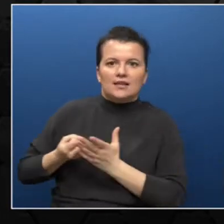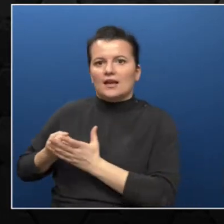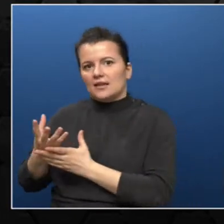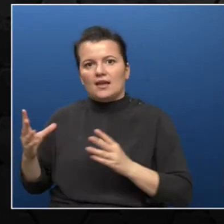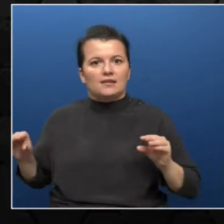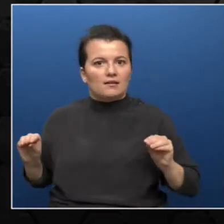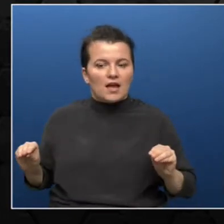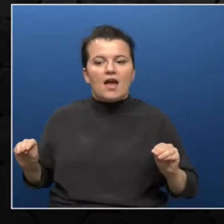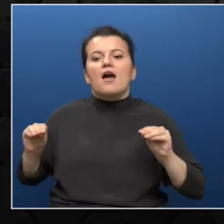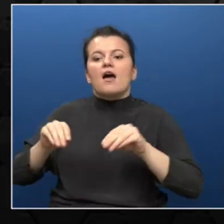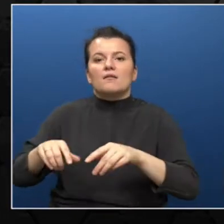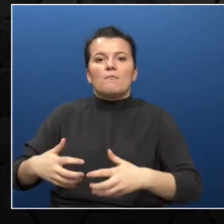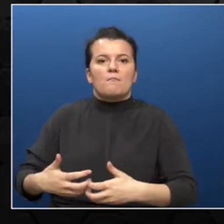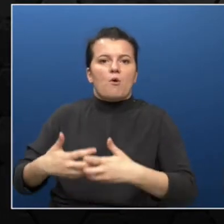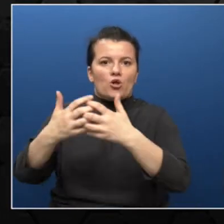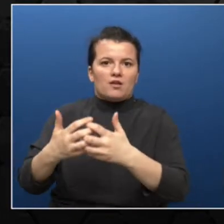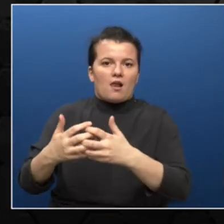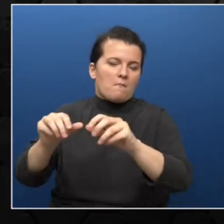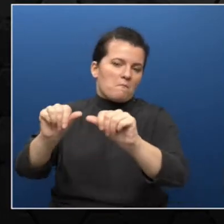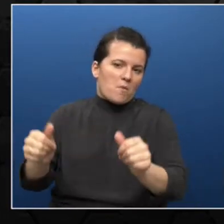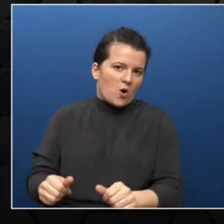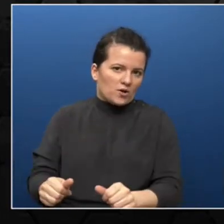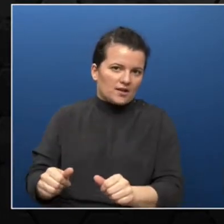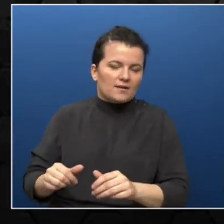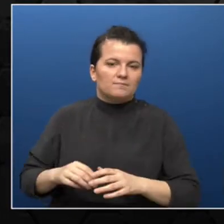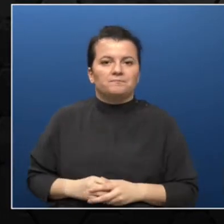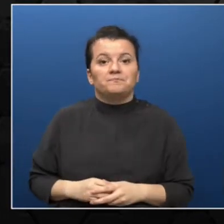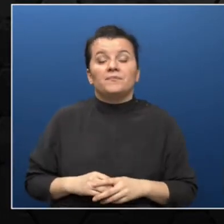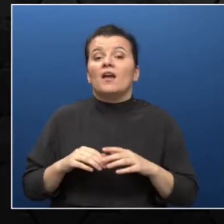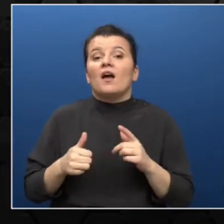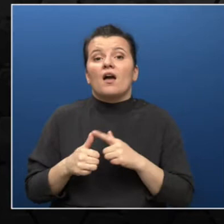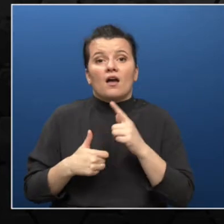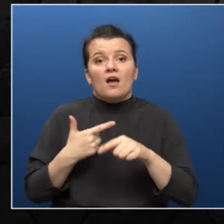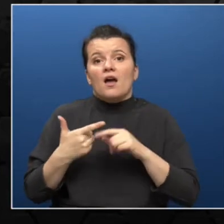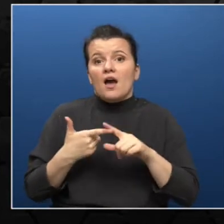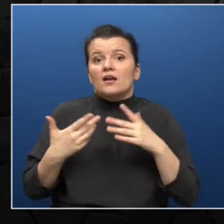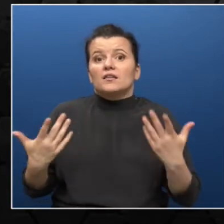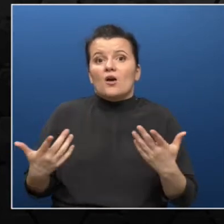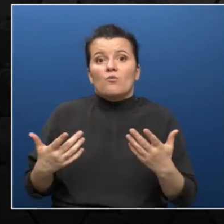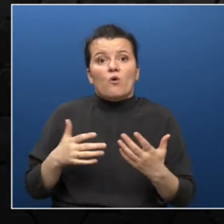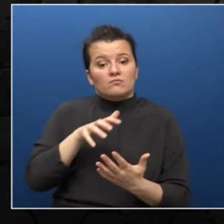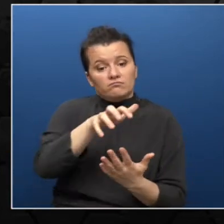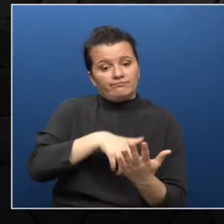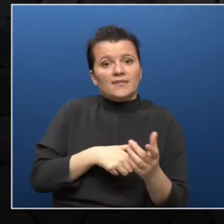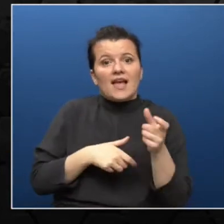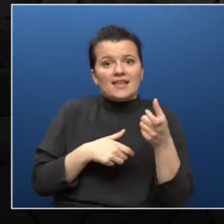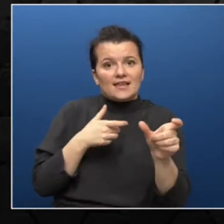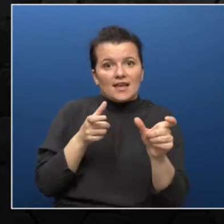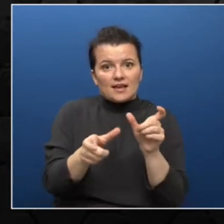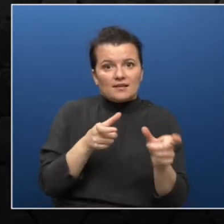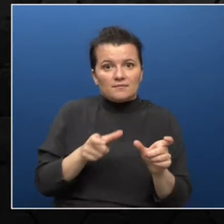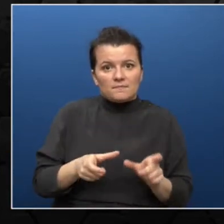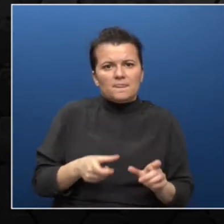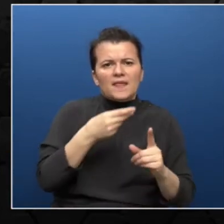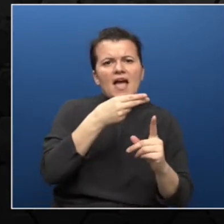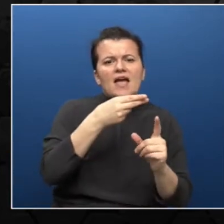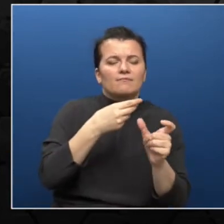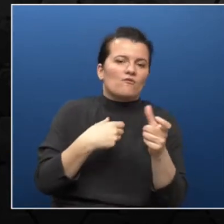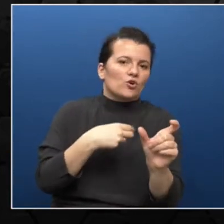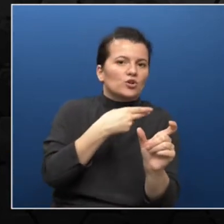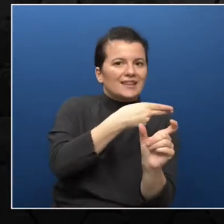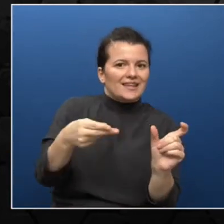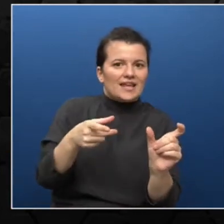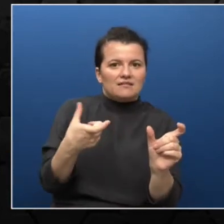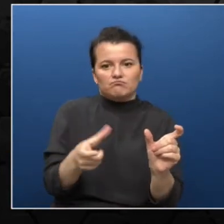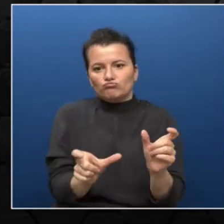So in the next few steps, what we're going to do is tokenizing the data. So what is this tokenizing? Tokenizing is a